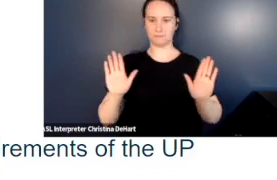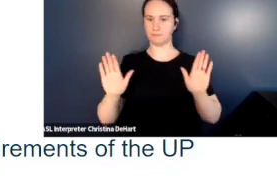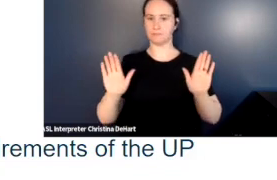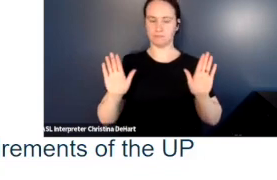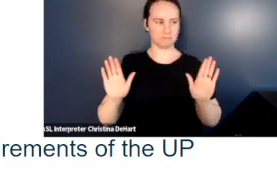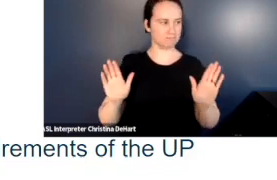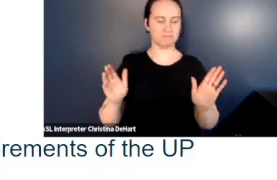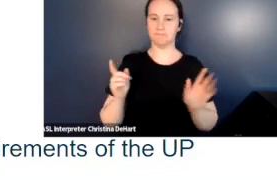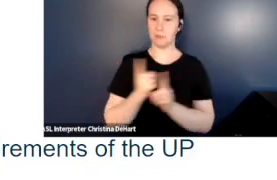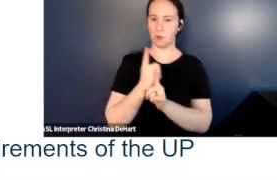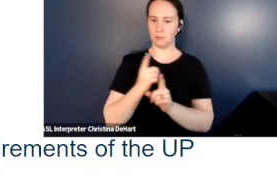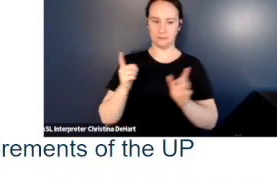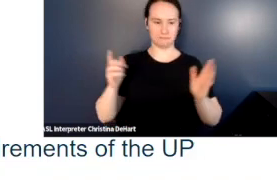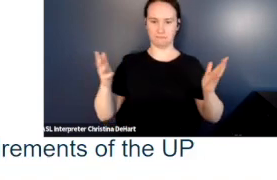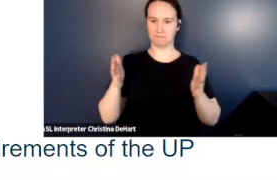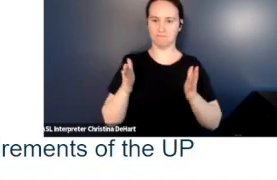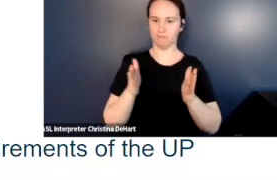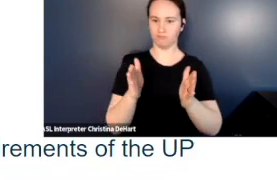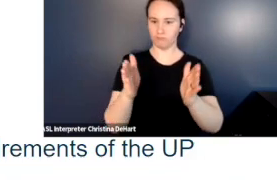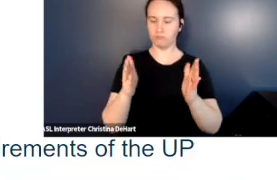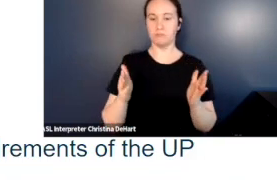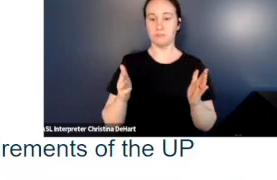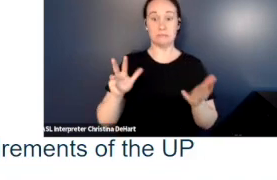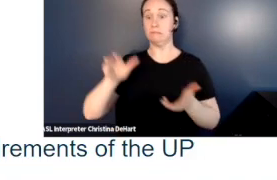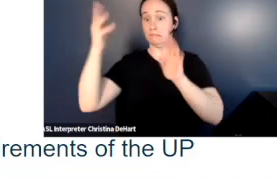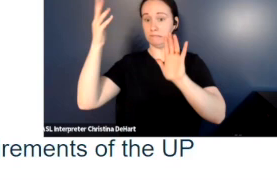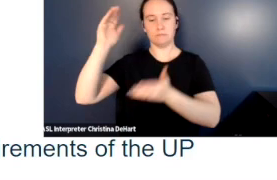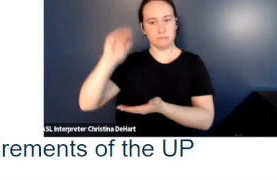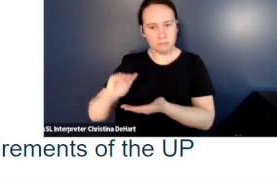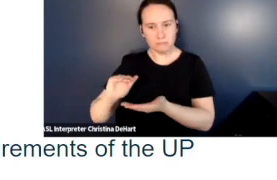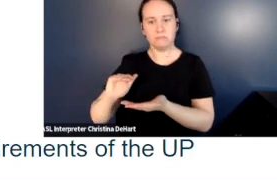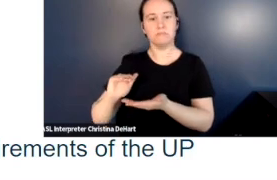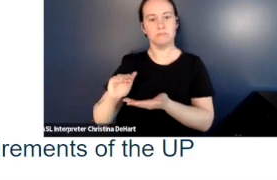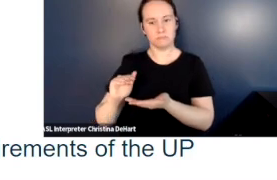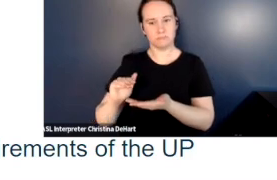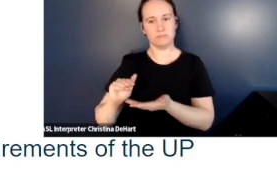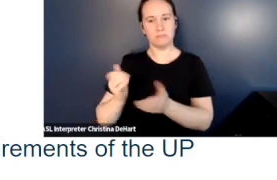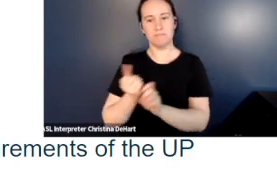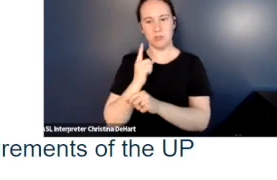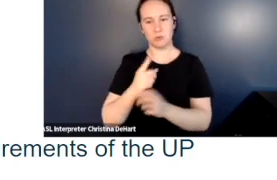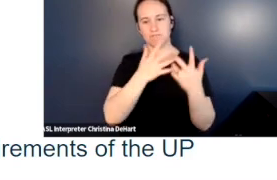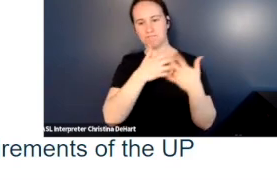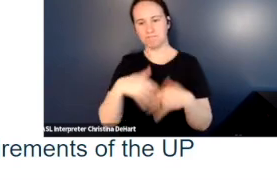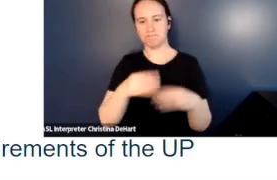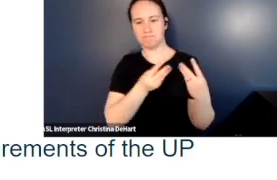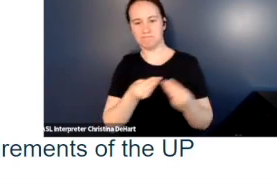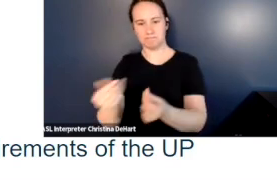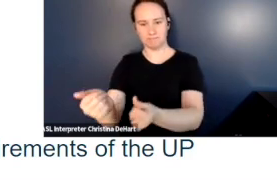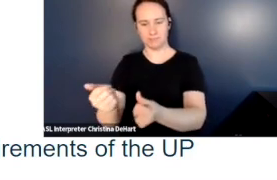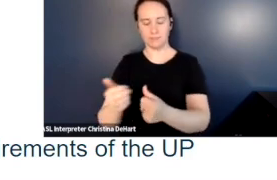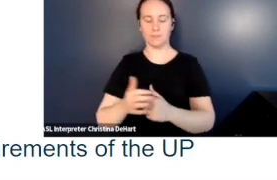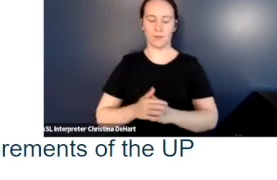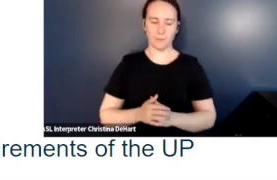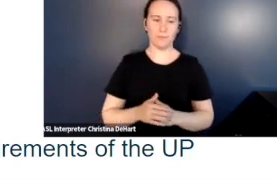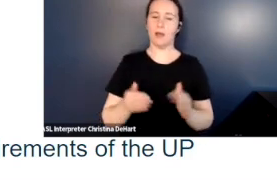a minimal amount of disruption as possible with respect to the flow of those interactions. I saw there was a